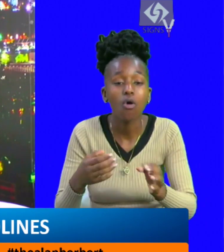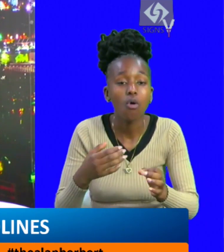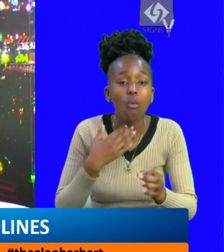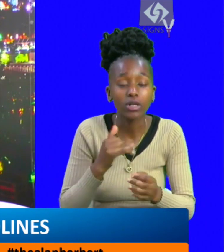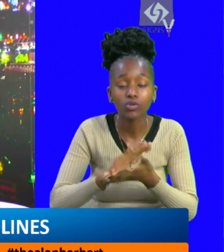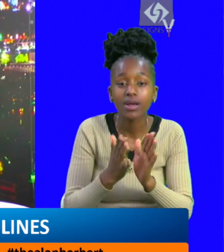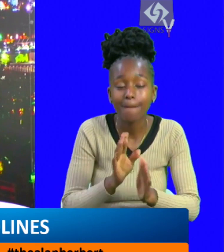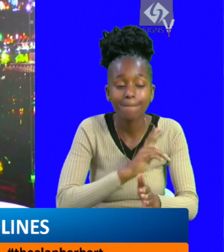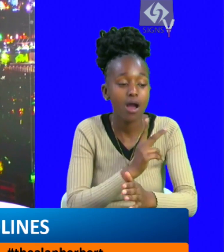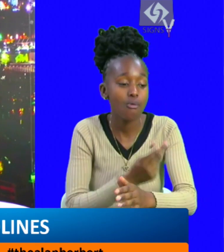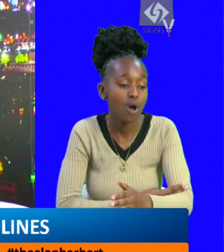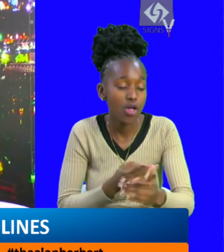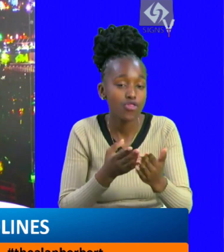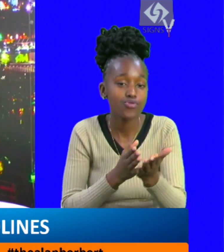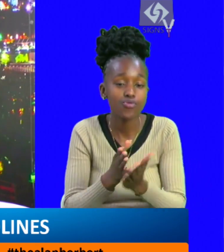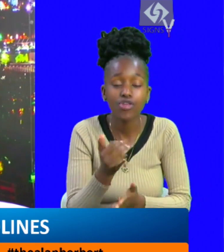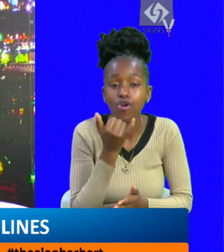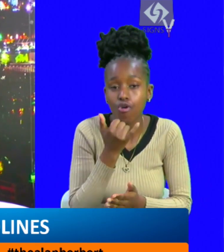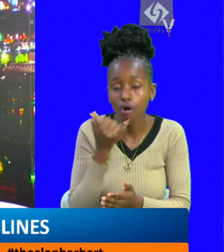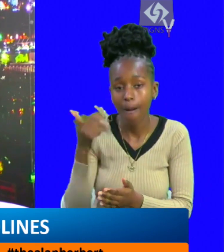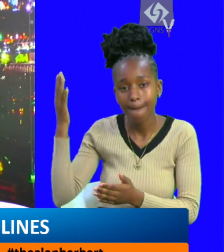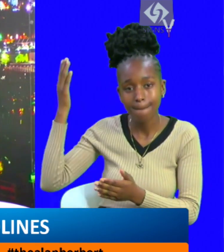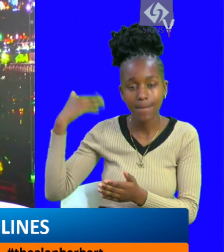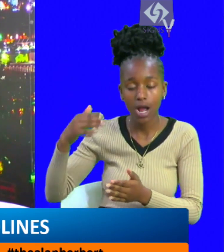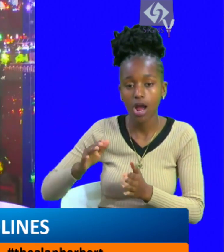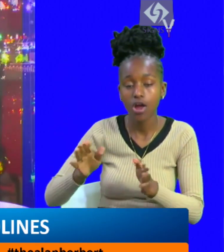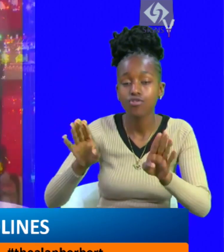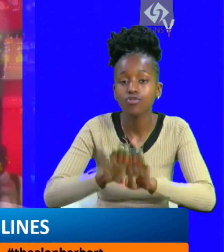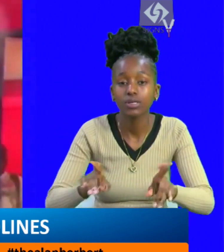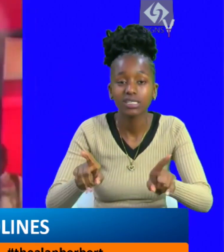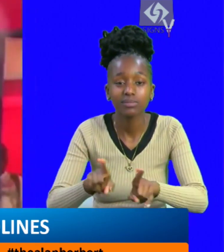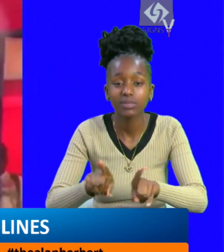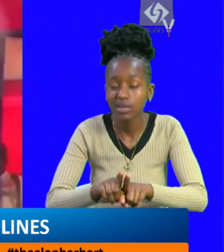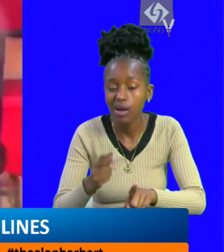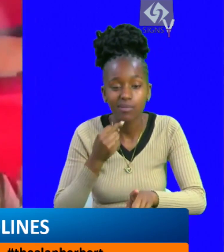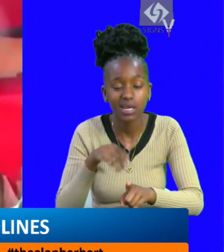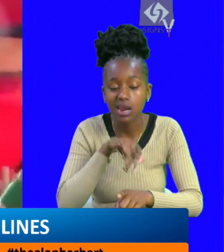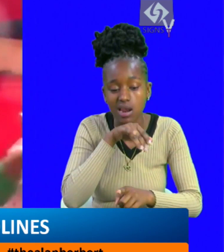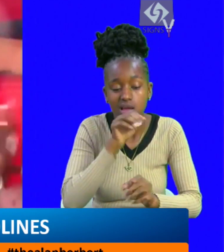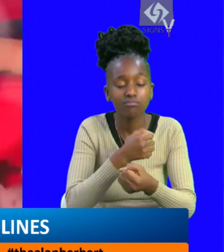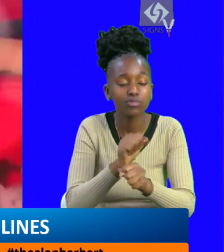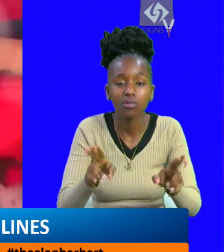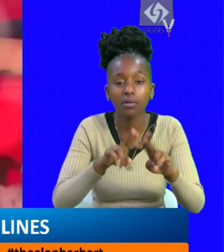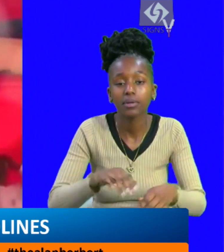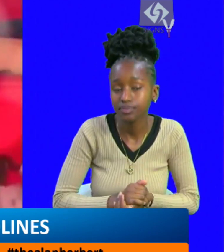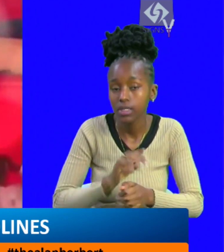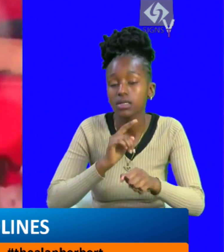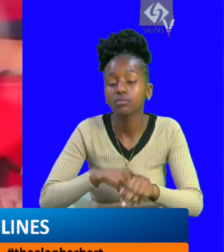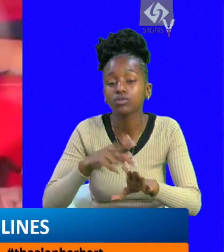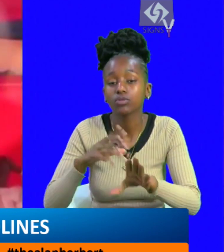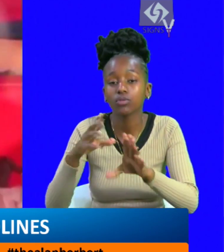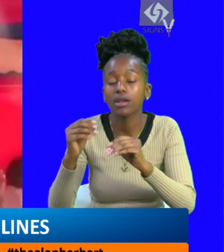Moses Wetangula have continued to fault the opposition's move to collect 10 million signatures against the government, saying it has